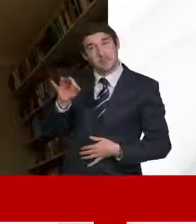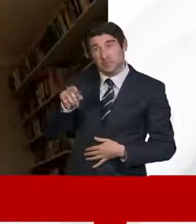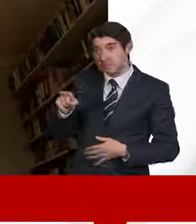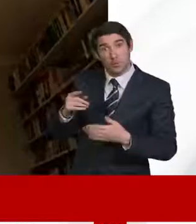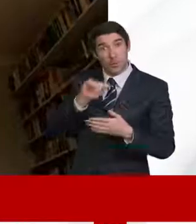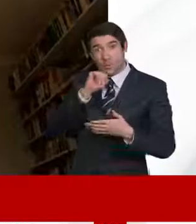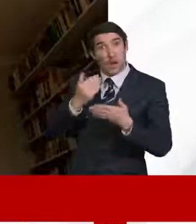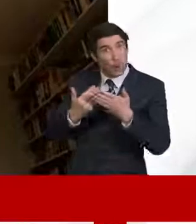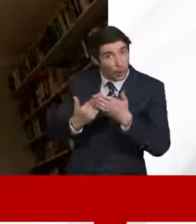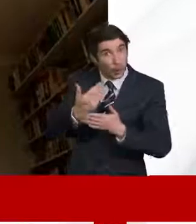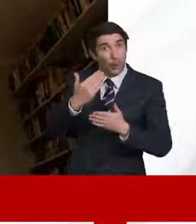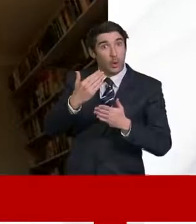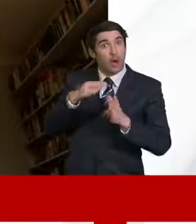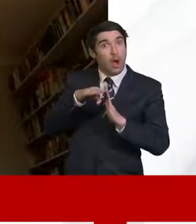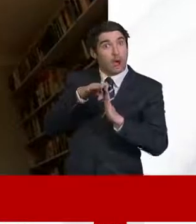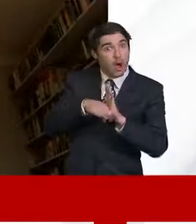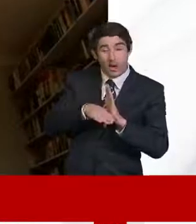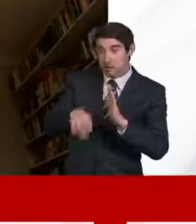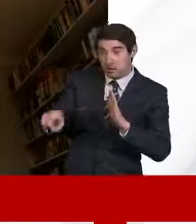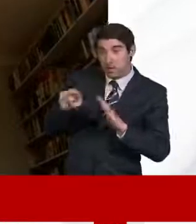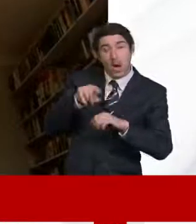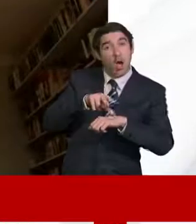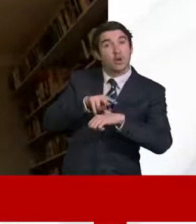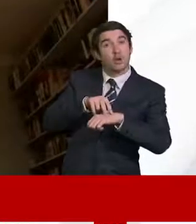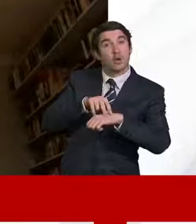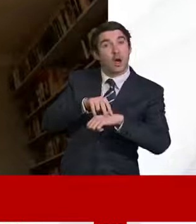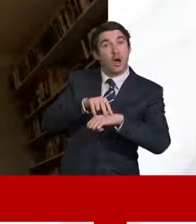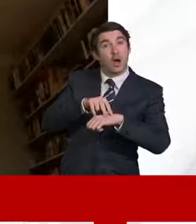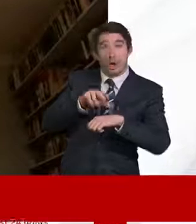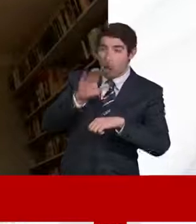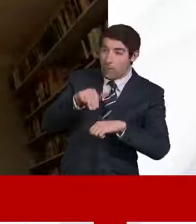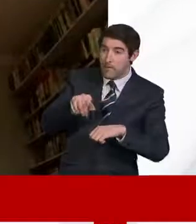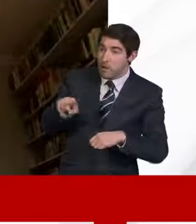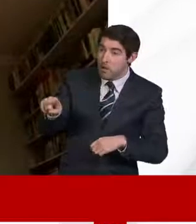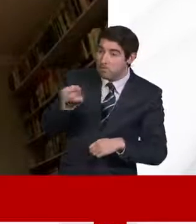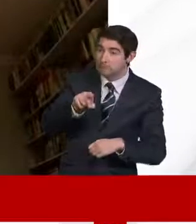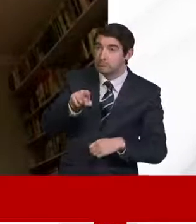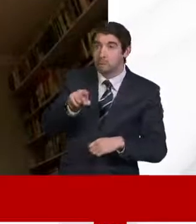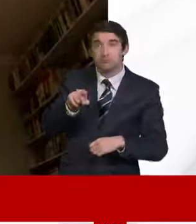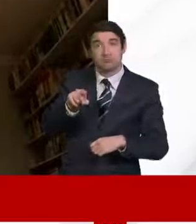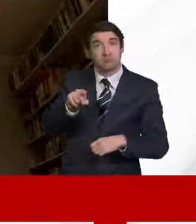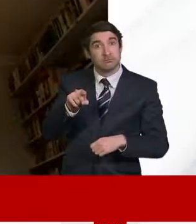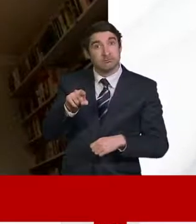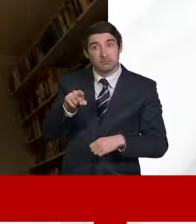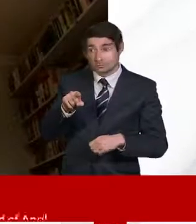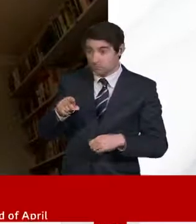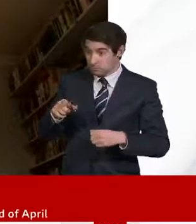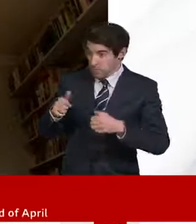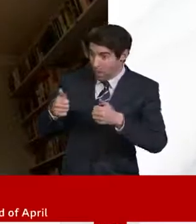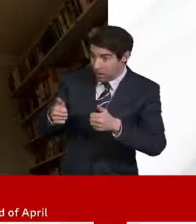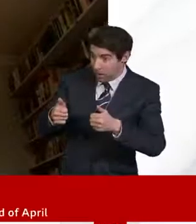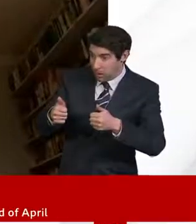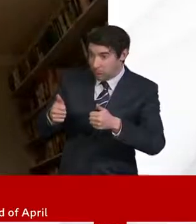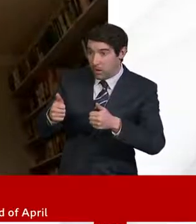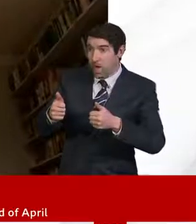new guidance to doctors about when it's appropriate to send somebody home